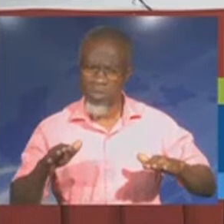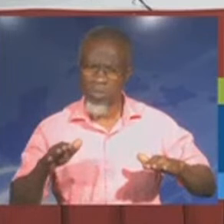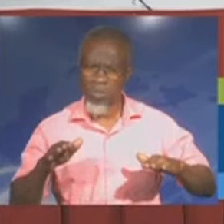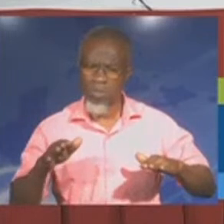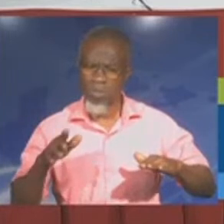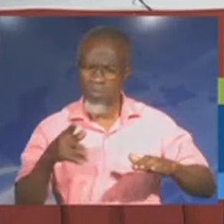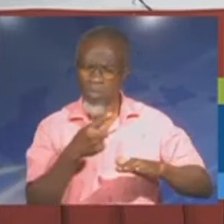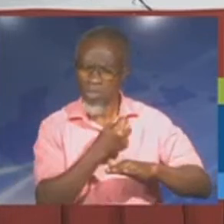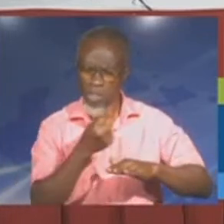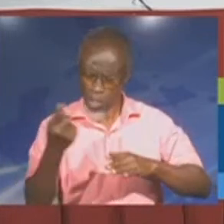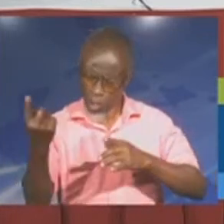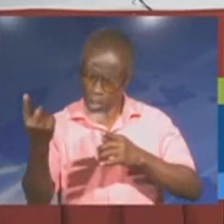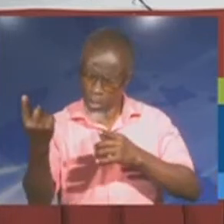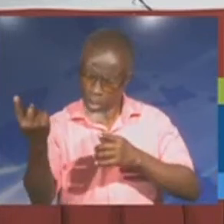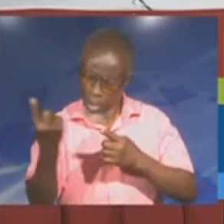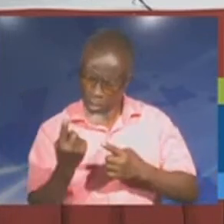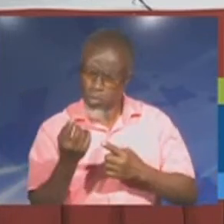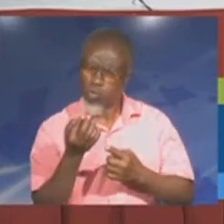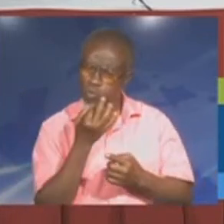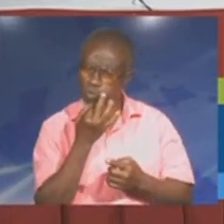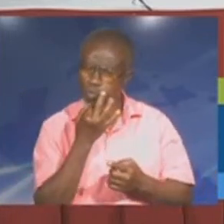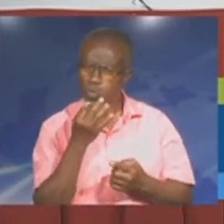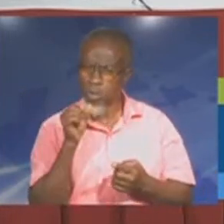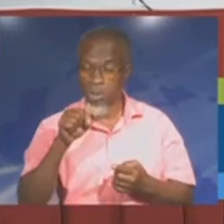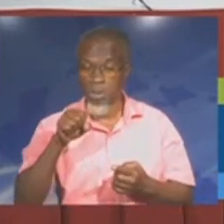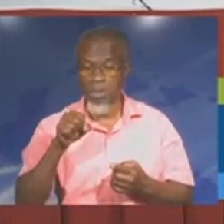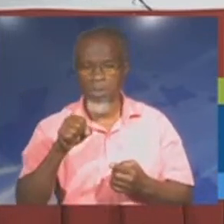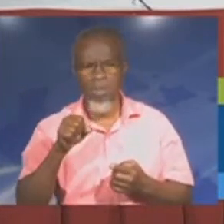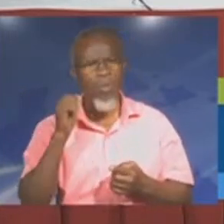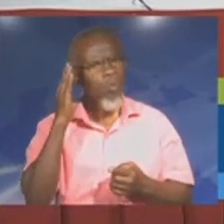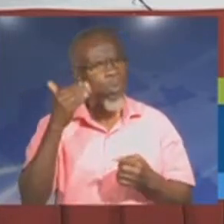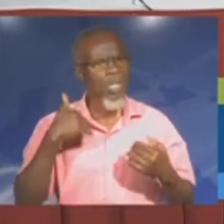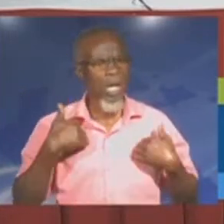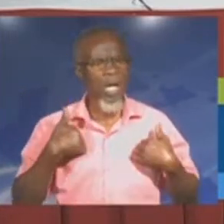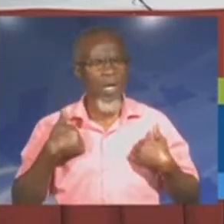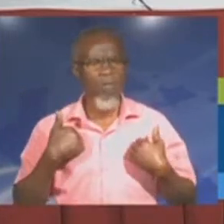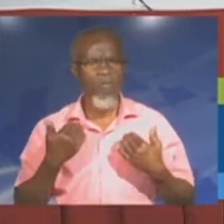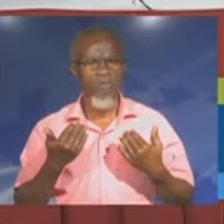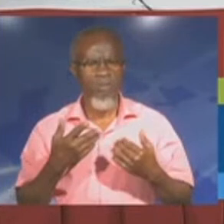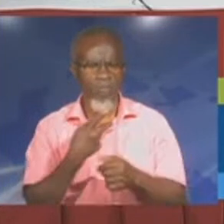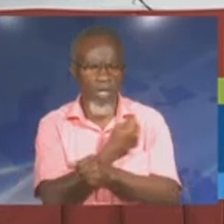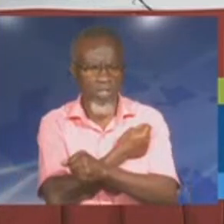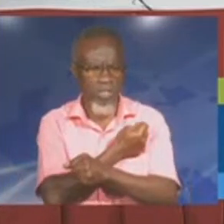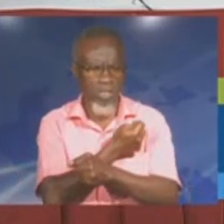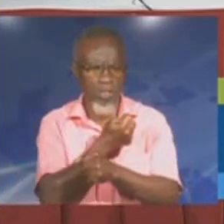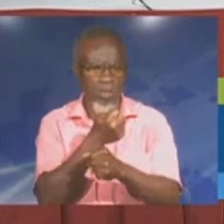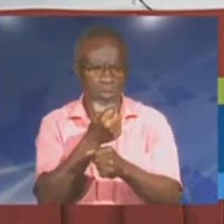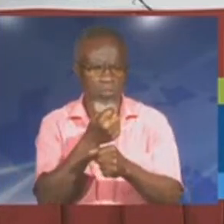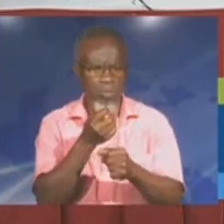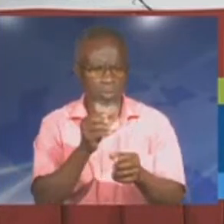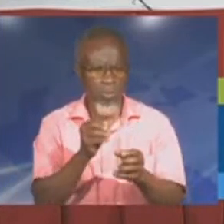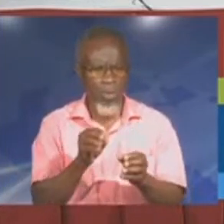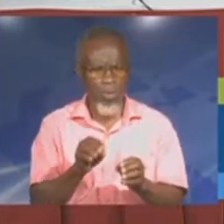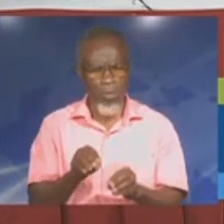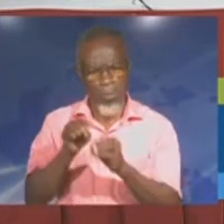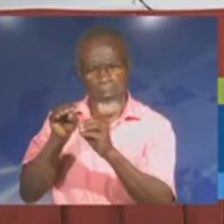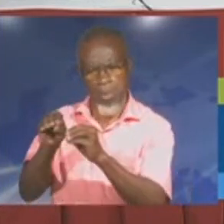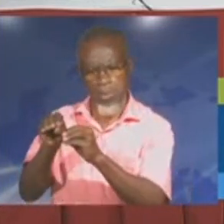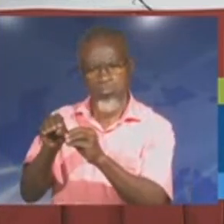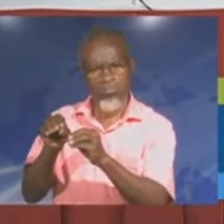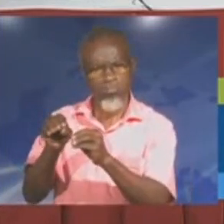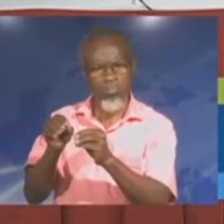hopefully, there is a suggestion that the vaccines be made available in the school system as has been done in previous years. Is